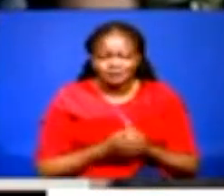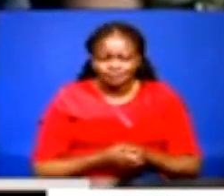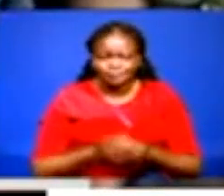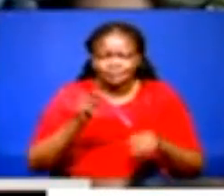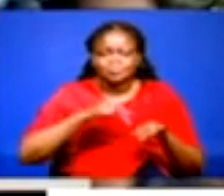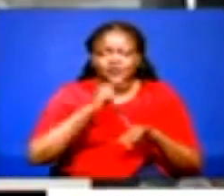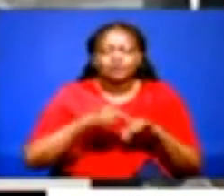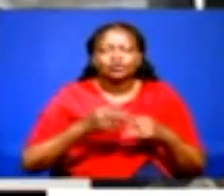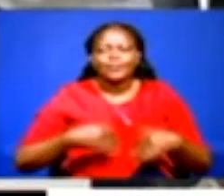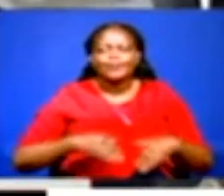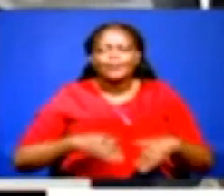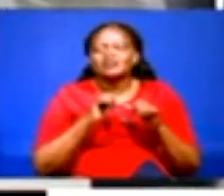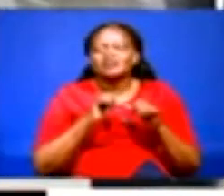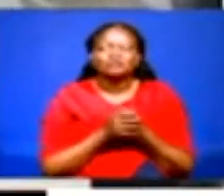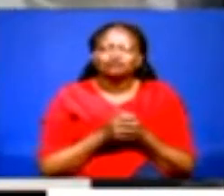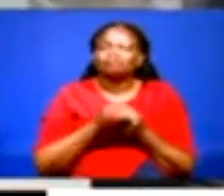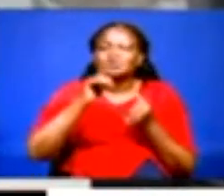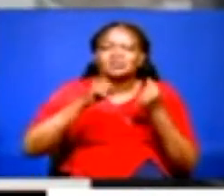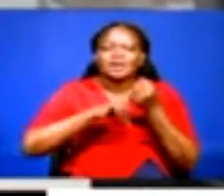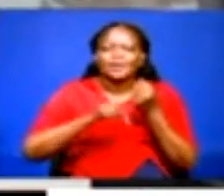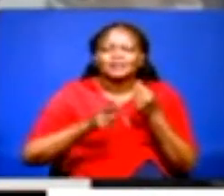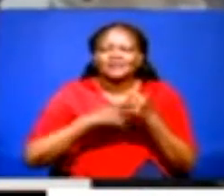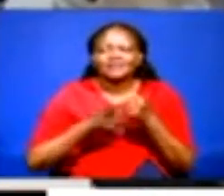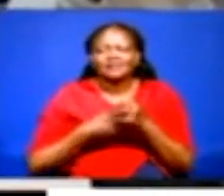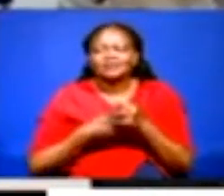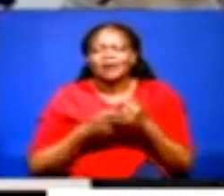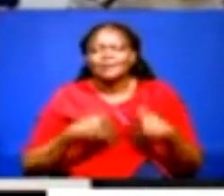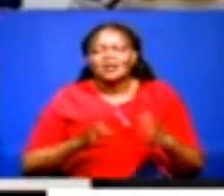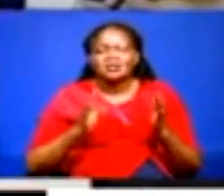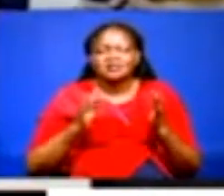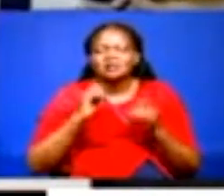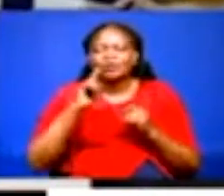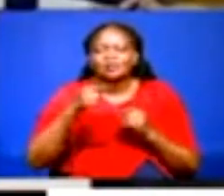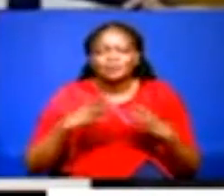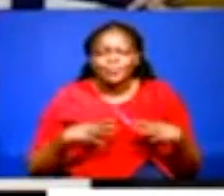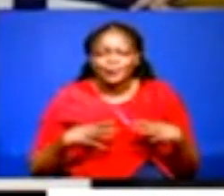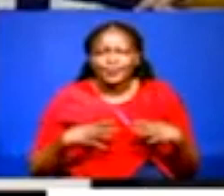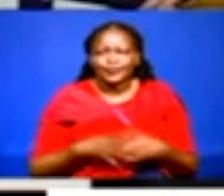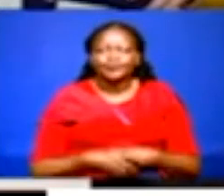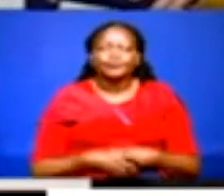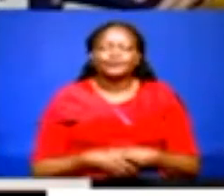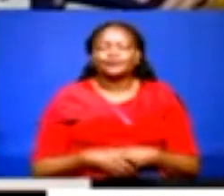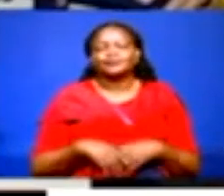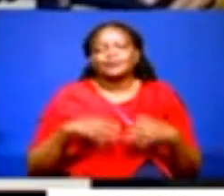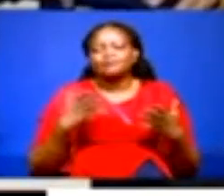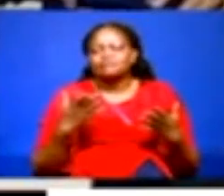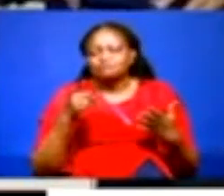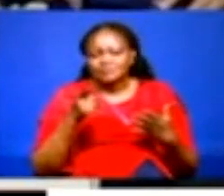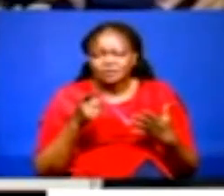birth rate is a record low since the births per 1,000 people. The population in 2022